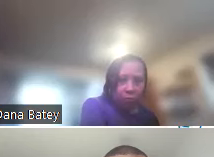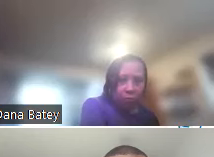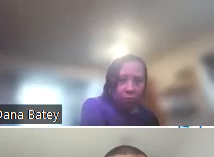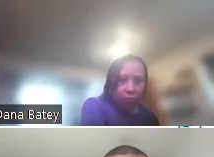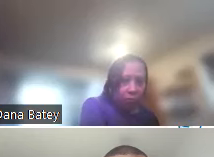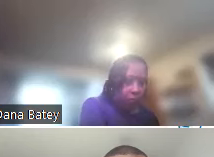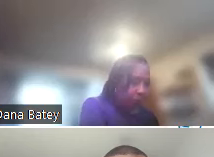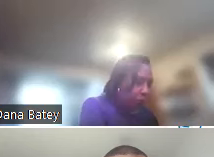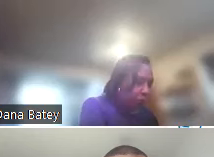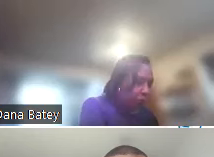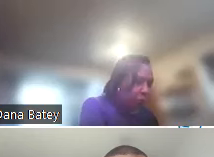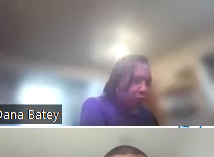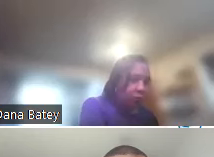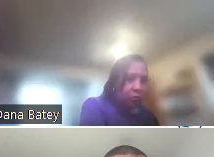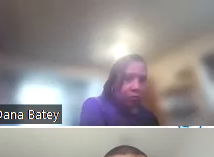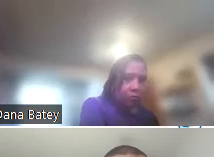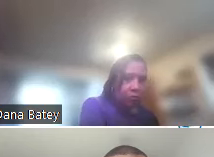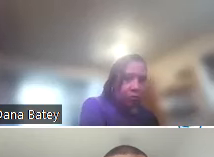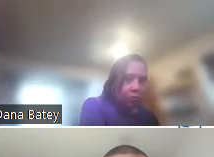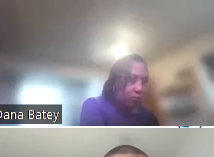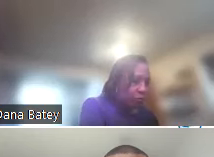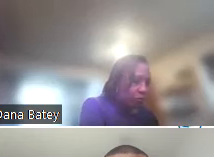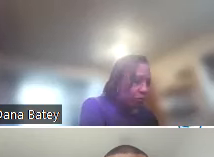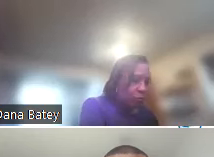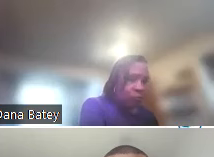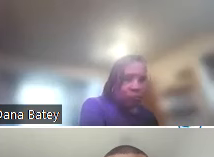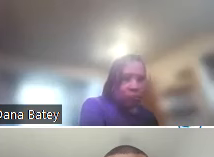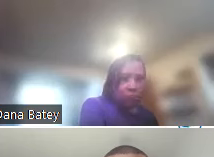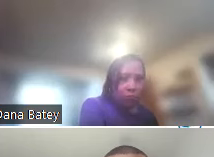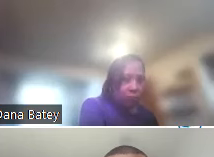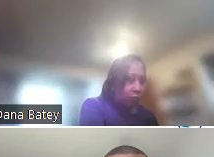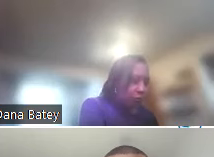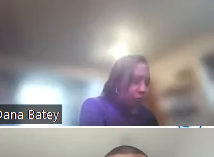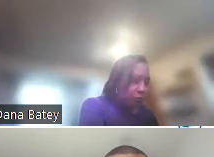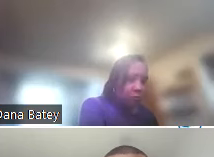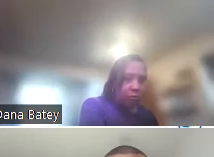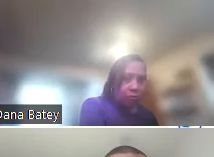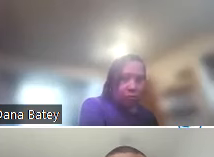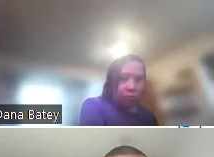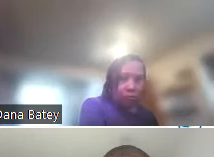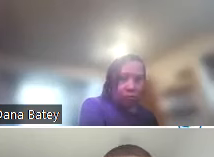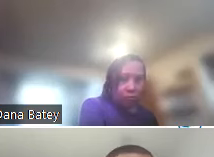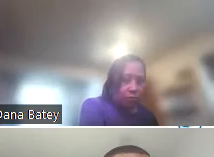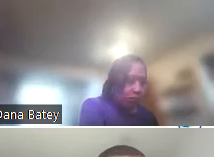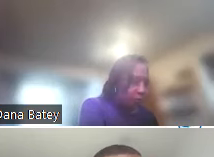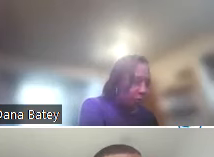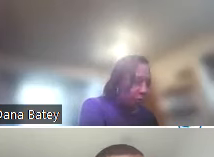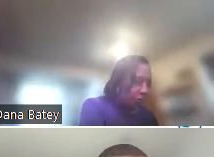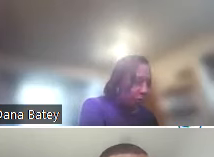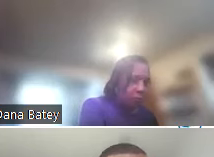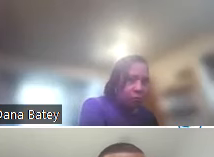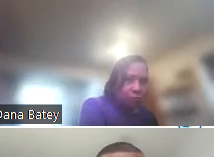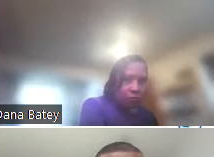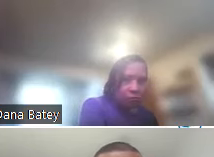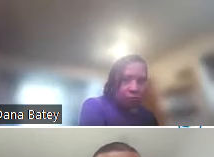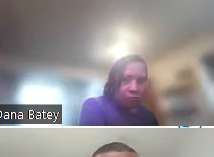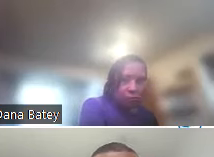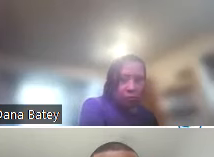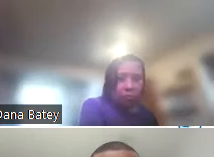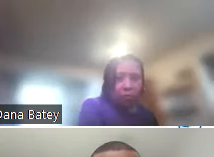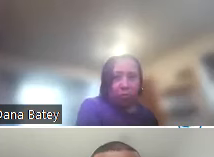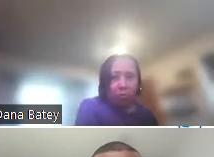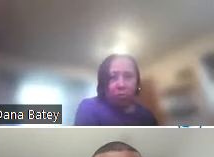as CMS pointed out, in addition to understanding sort of clinical implications or diseases, chronic conditions